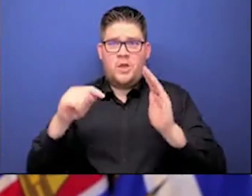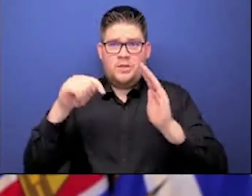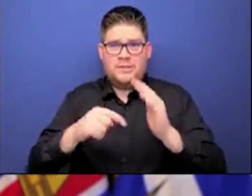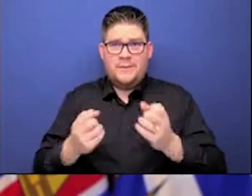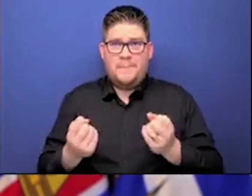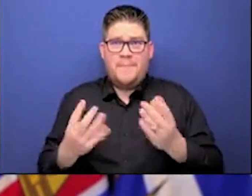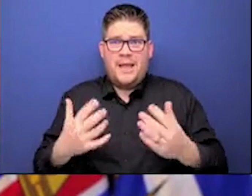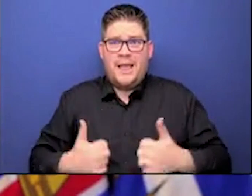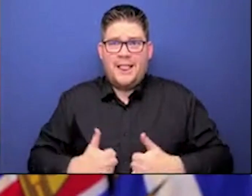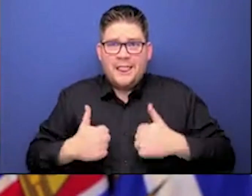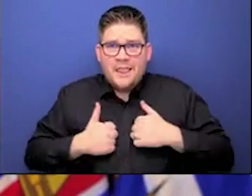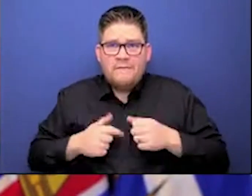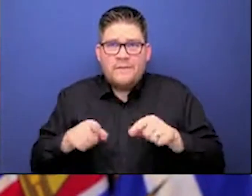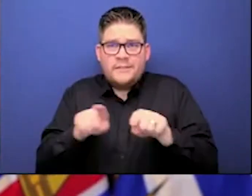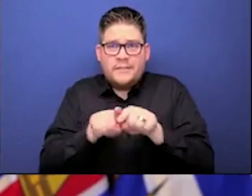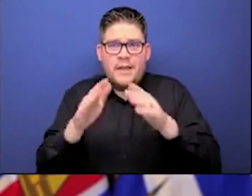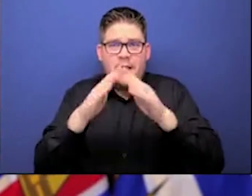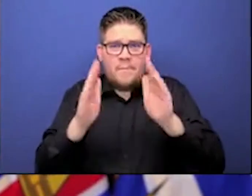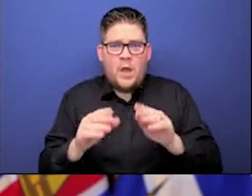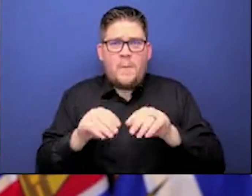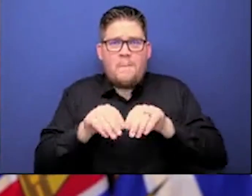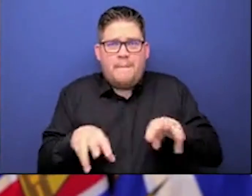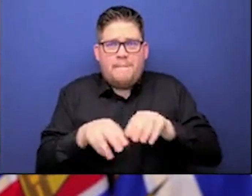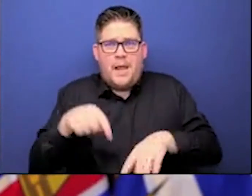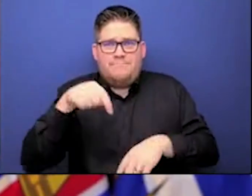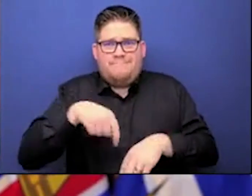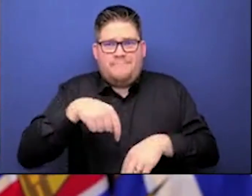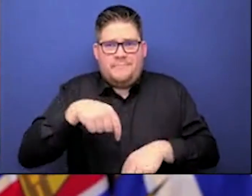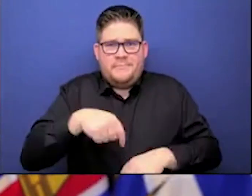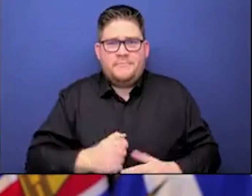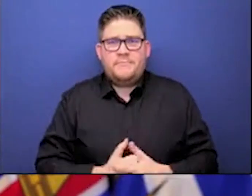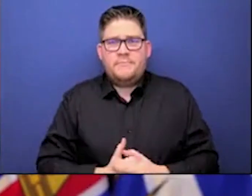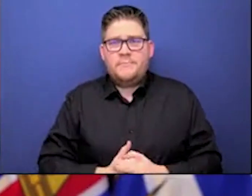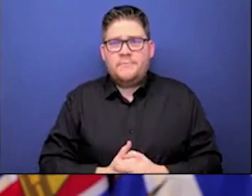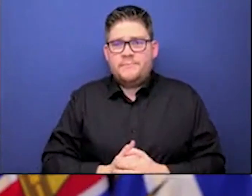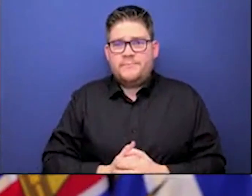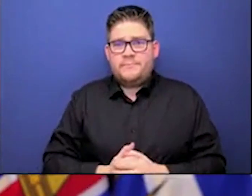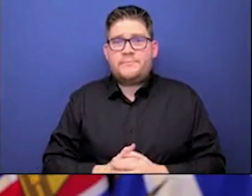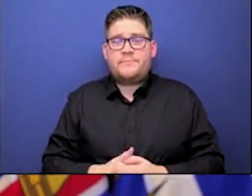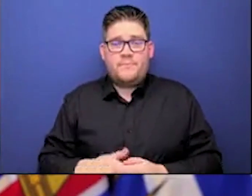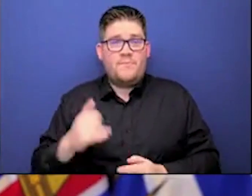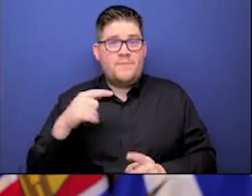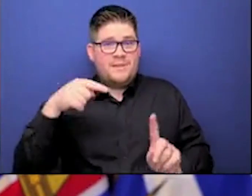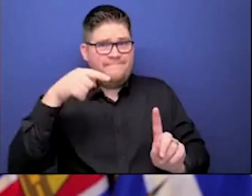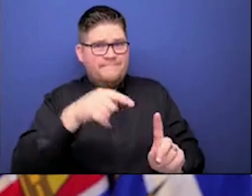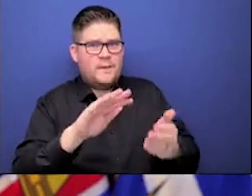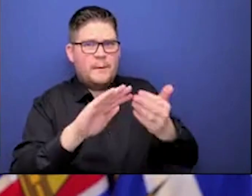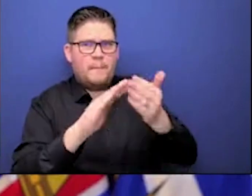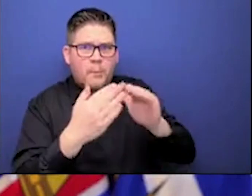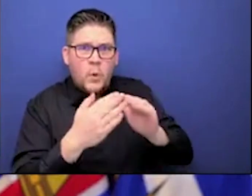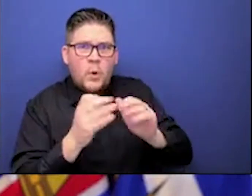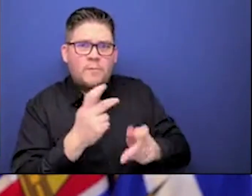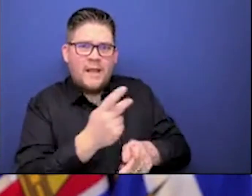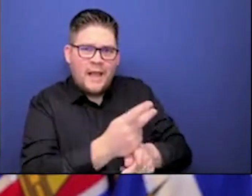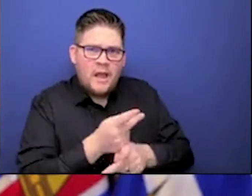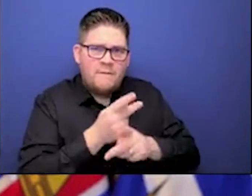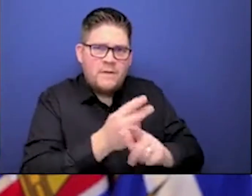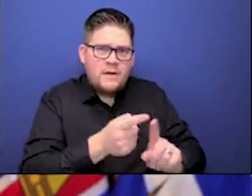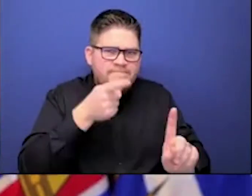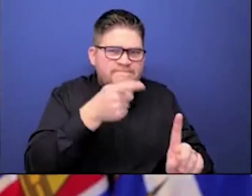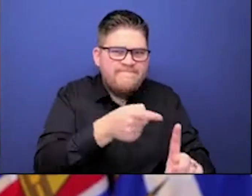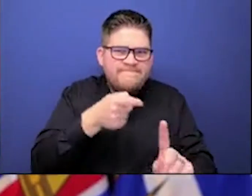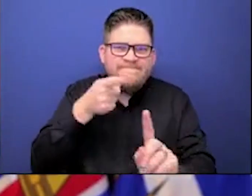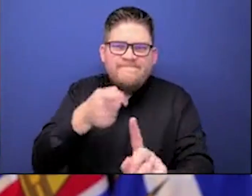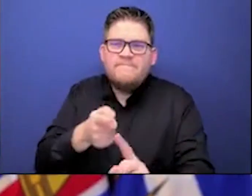reduce the effects of the virus and transmission in the community, targeting as much as we can to essential workers and